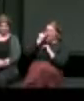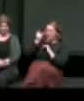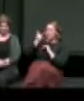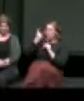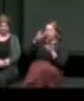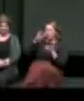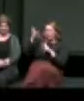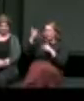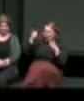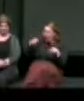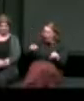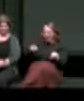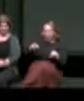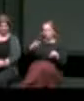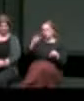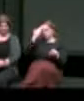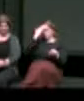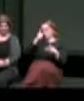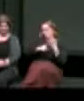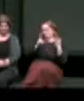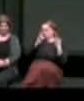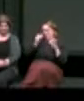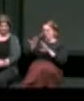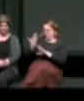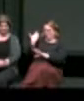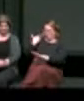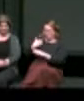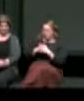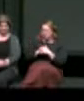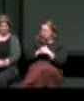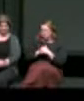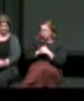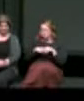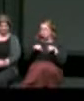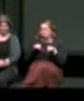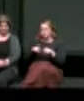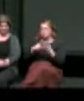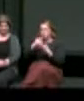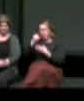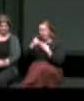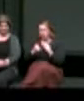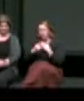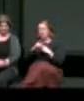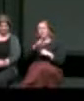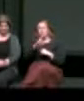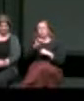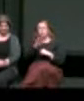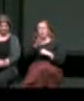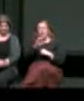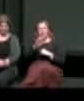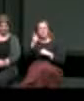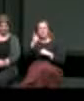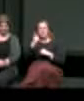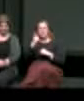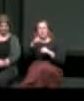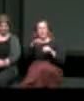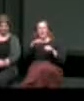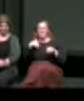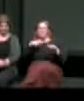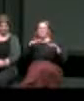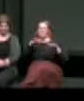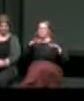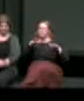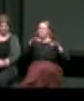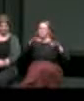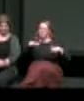does happen to it. And then during the project, the race is actually being monitored by vibration monitors.